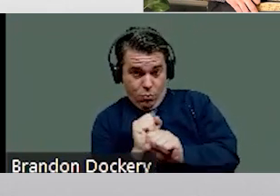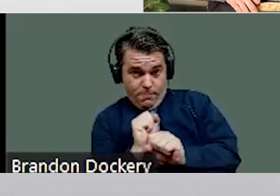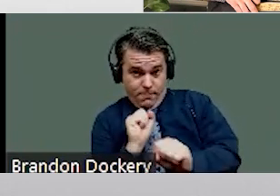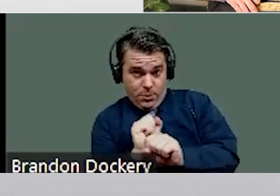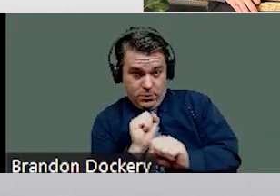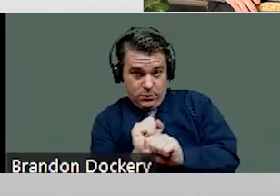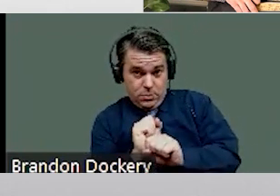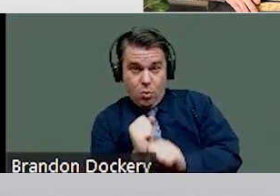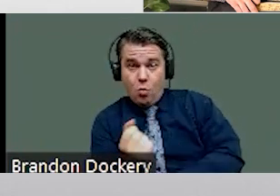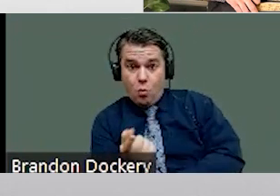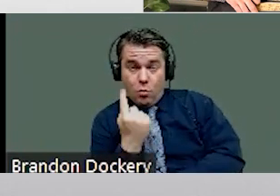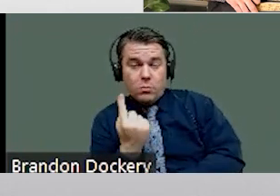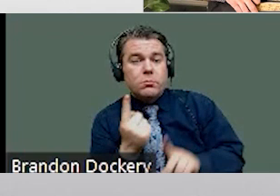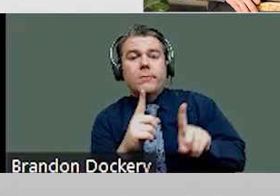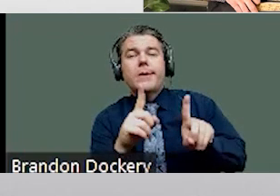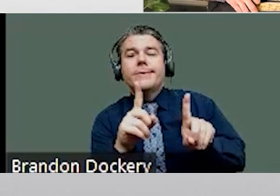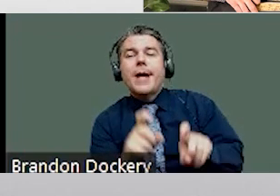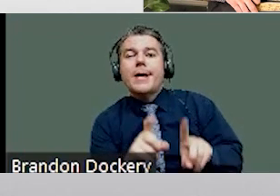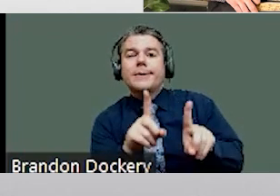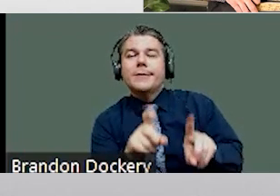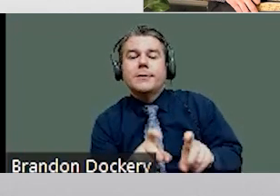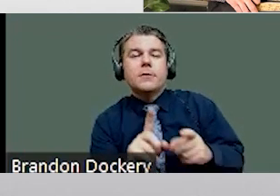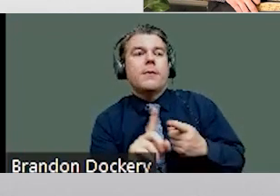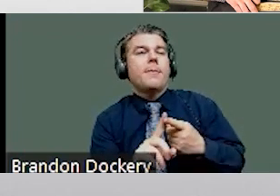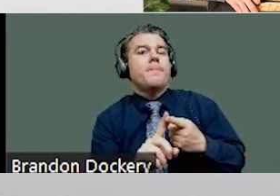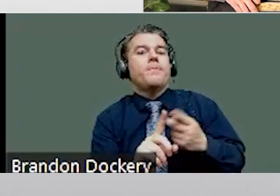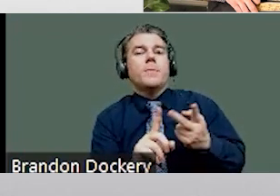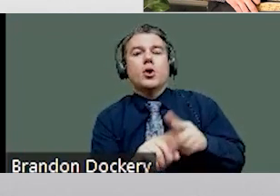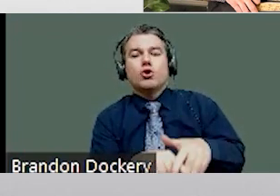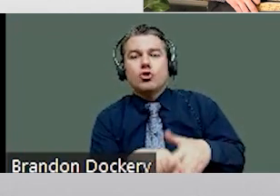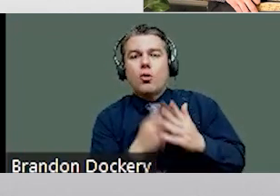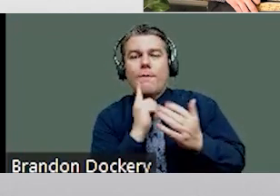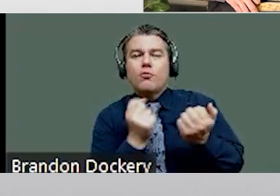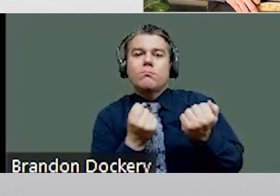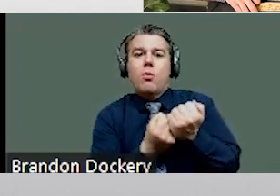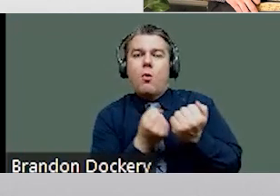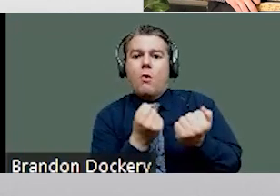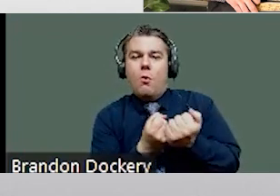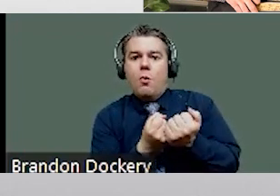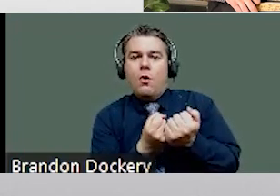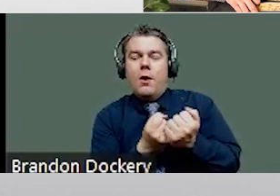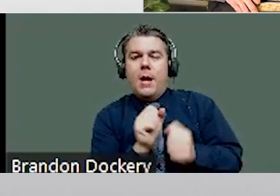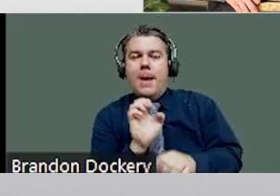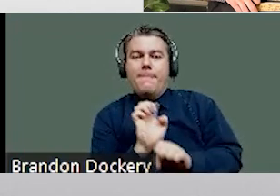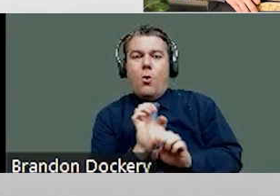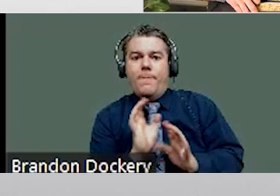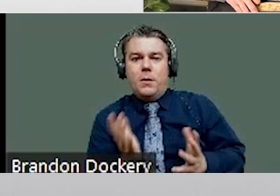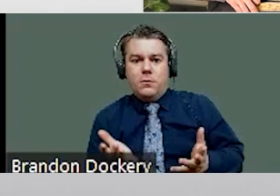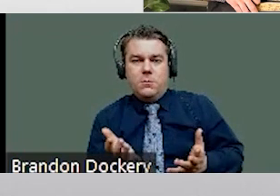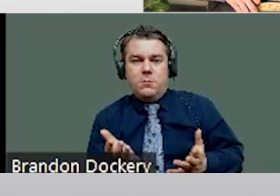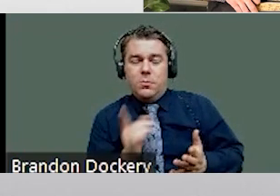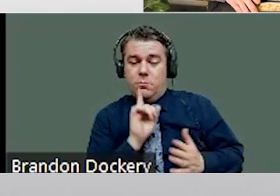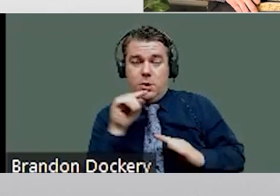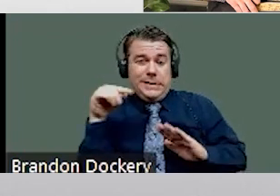side was the testing and piloting of supported employment. This is